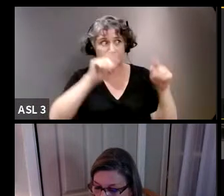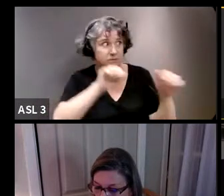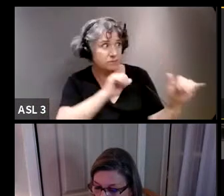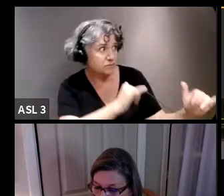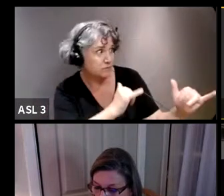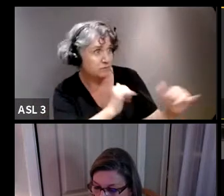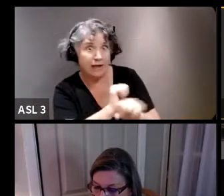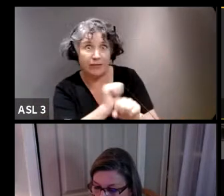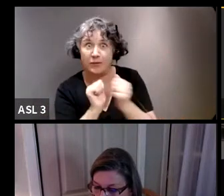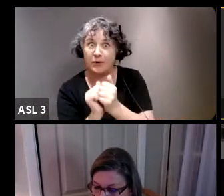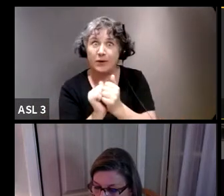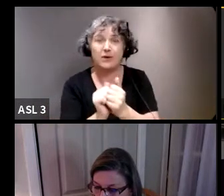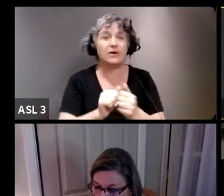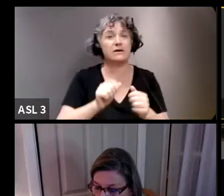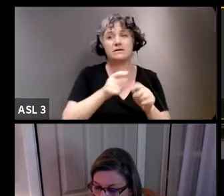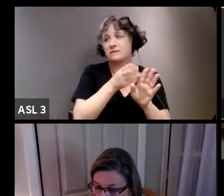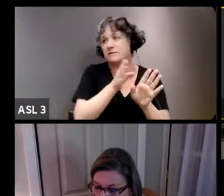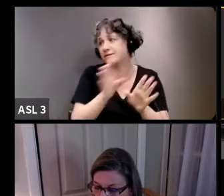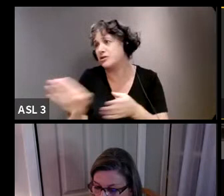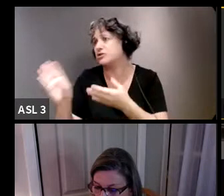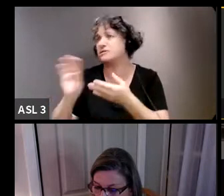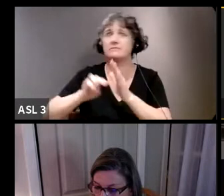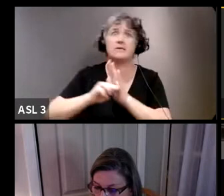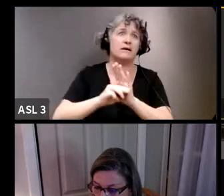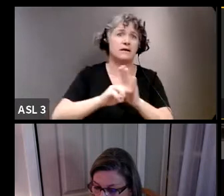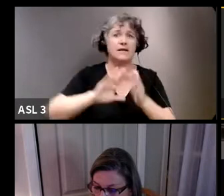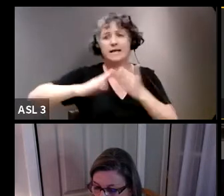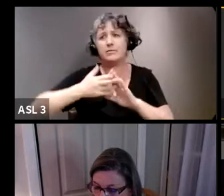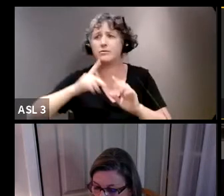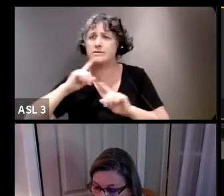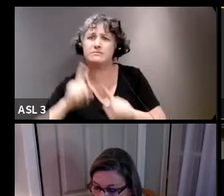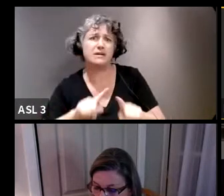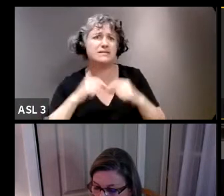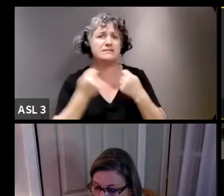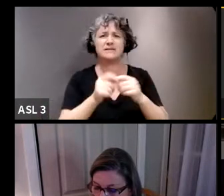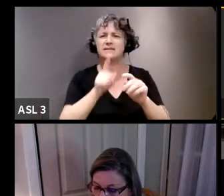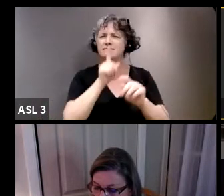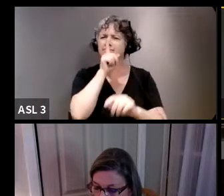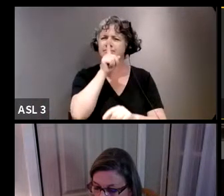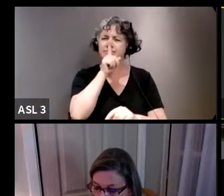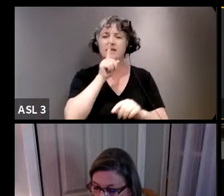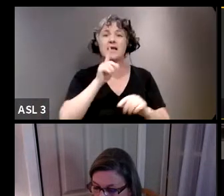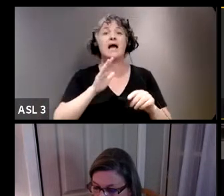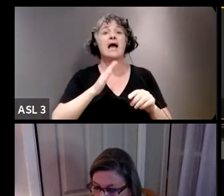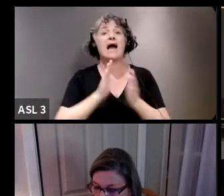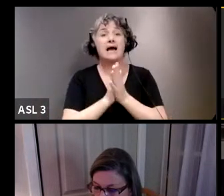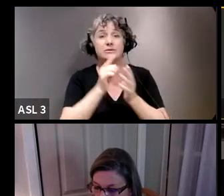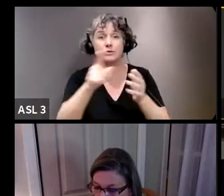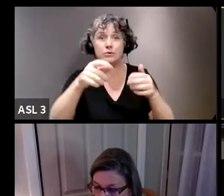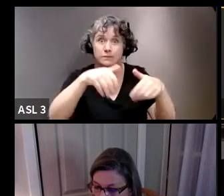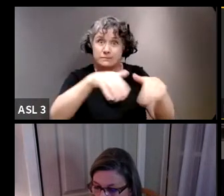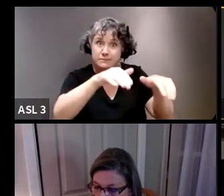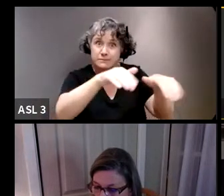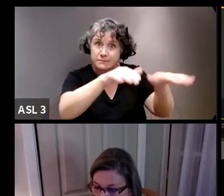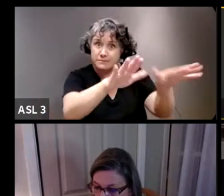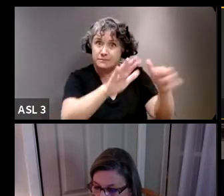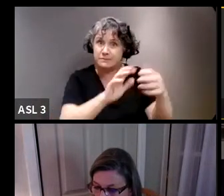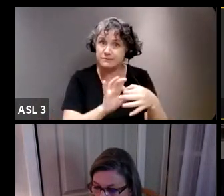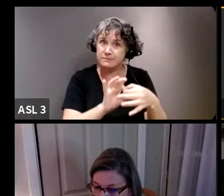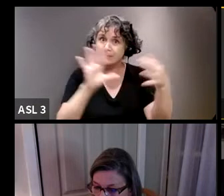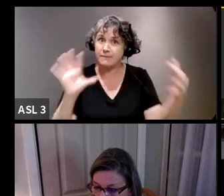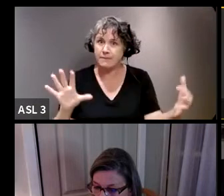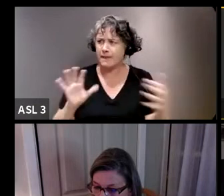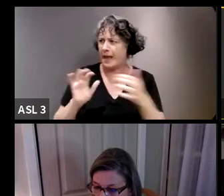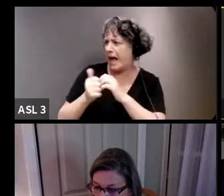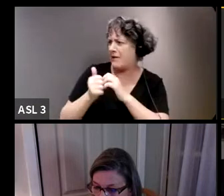referral models diversion models neighborhood response teams we're asking you to take a step back don't ask us how do we get there you're not